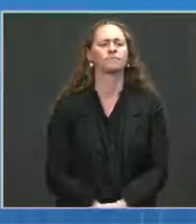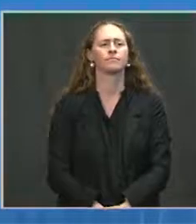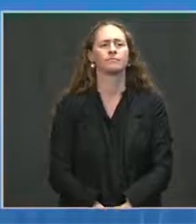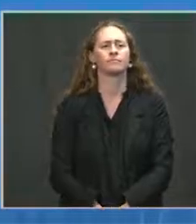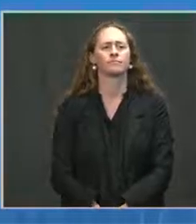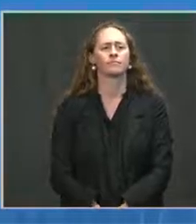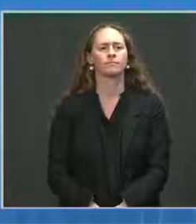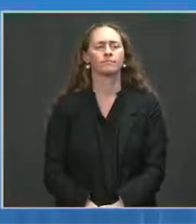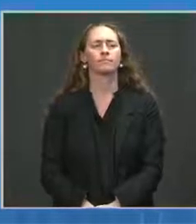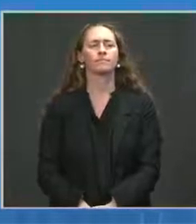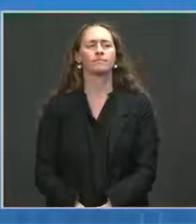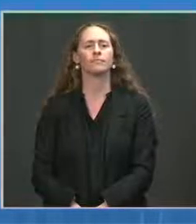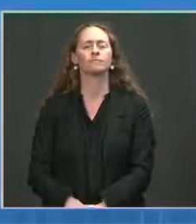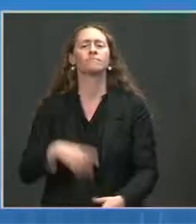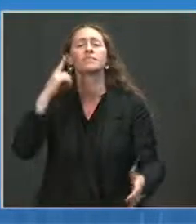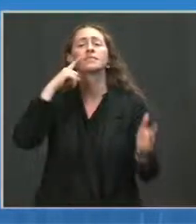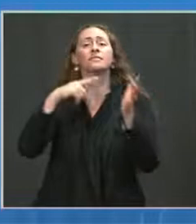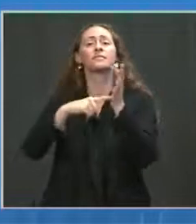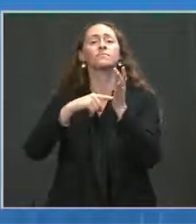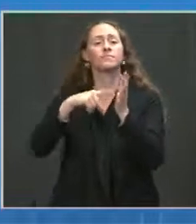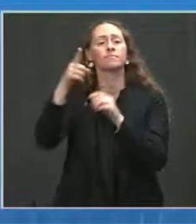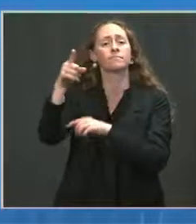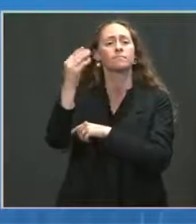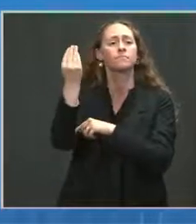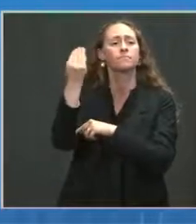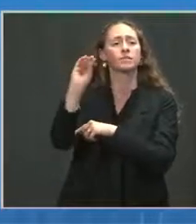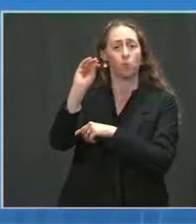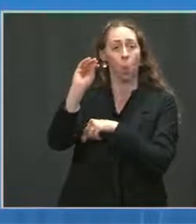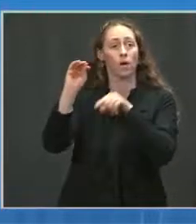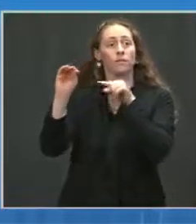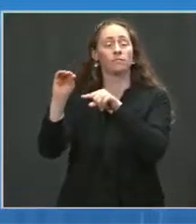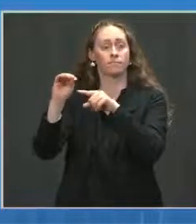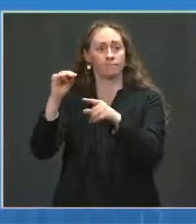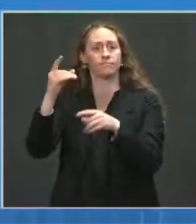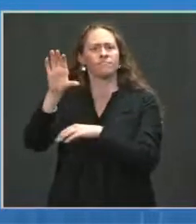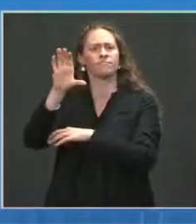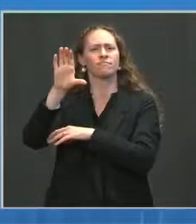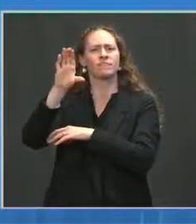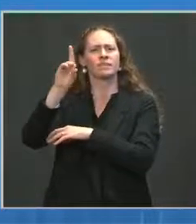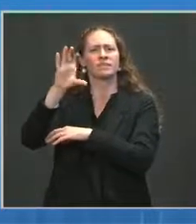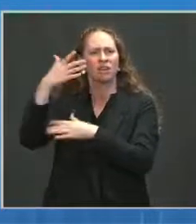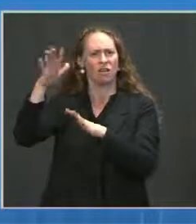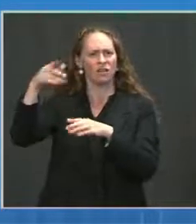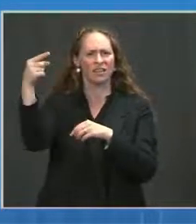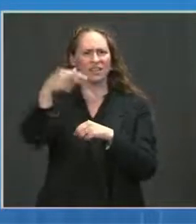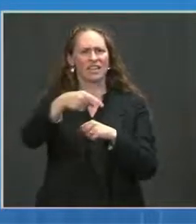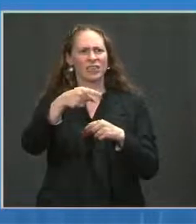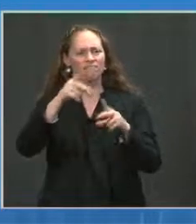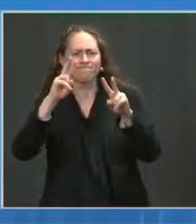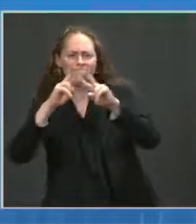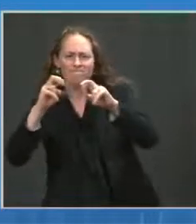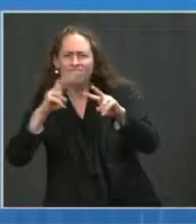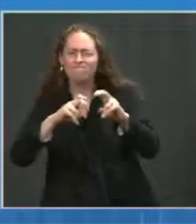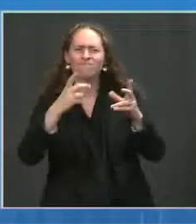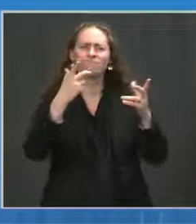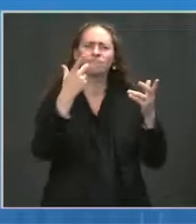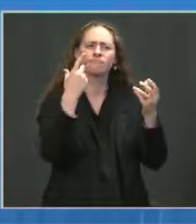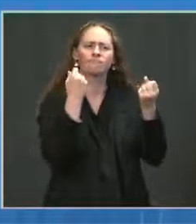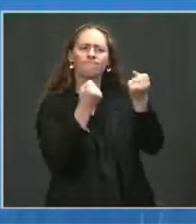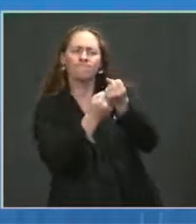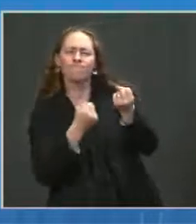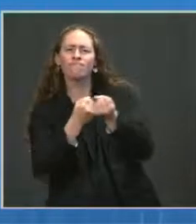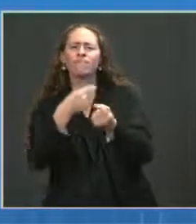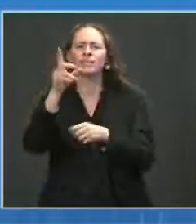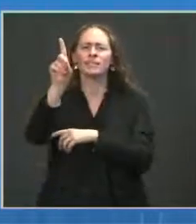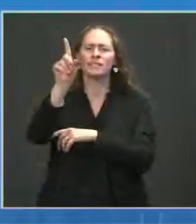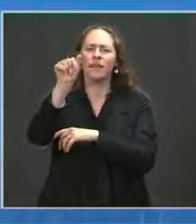CDC experts are on the ground providing epidemiology, data analysis, and other public health support. FEMA in